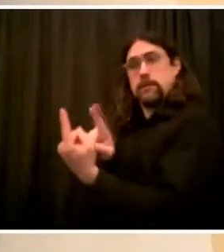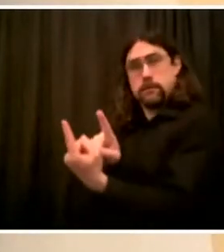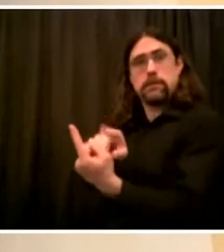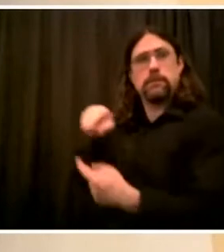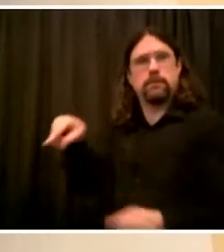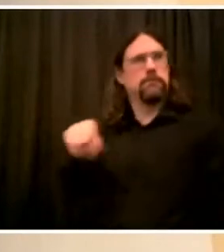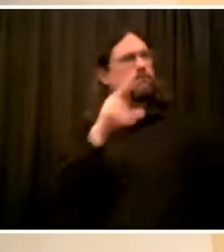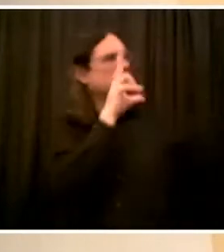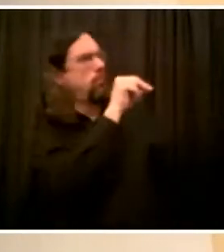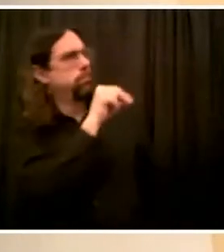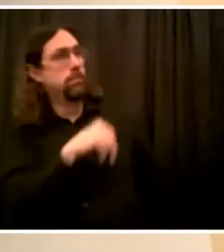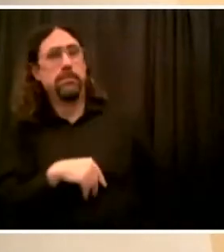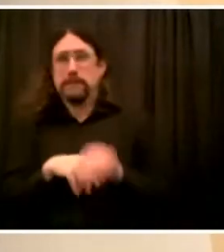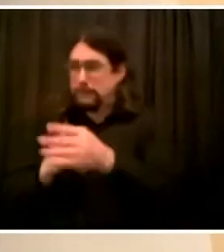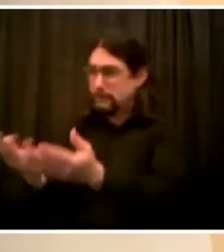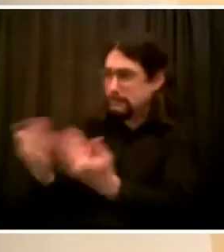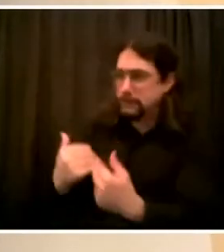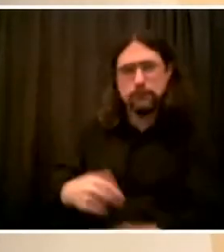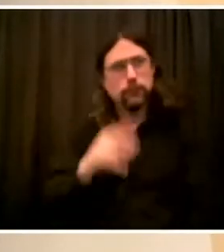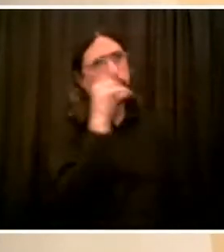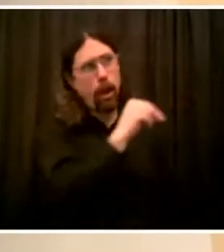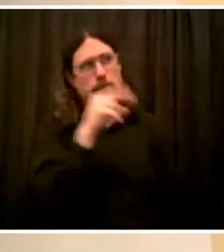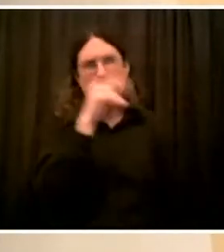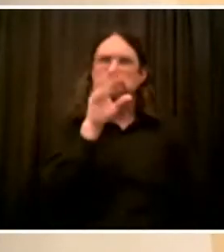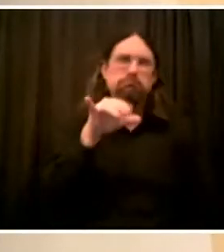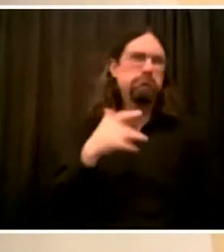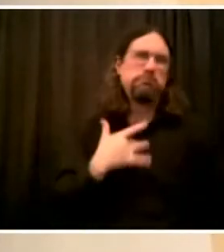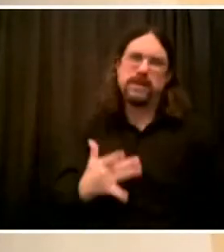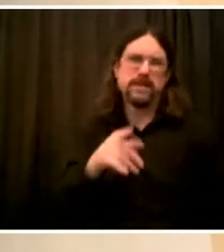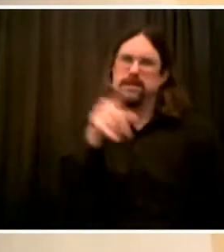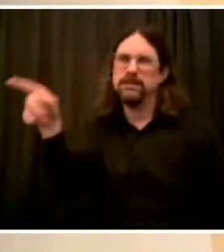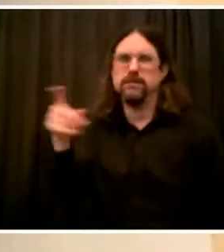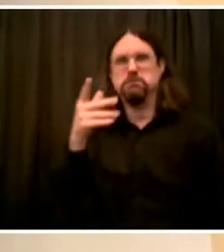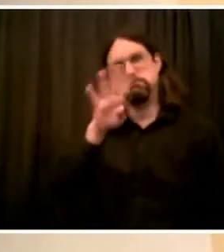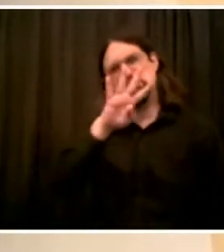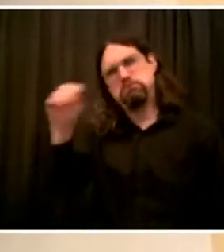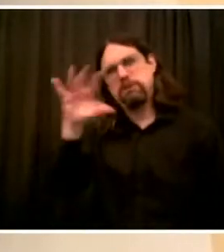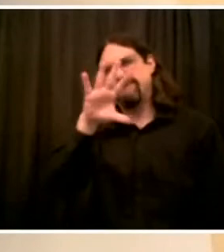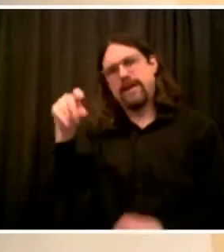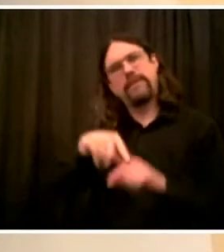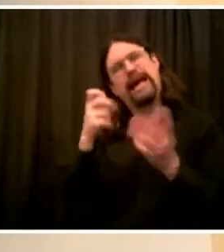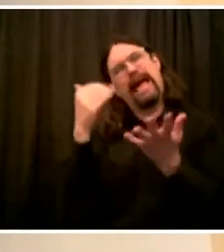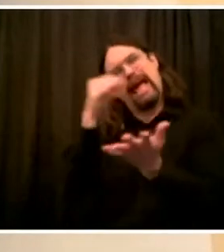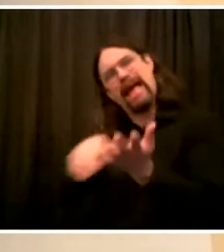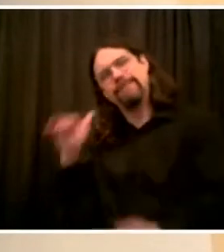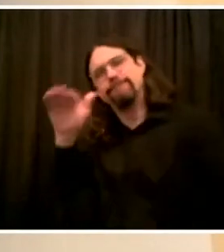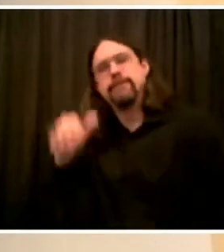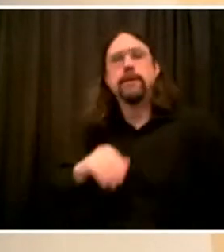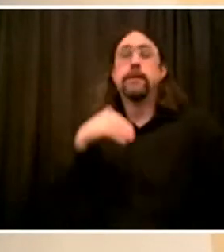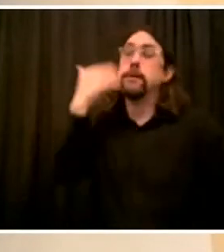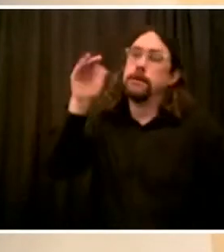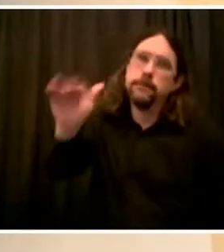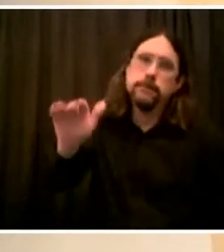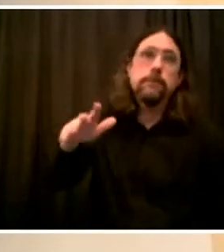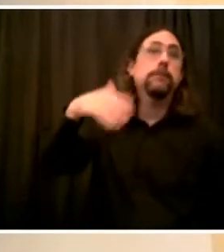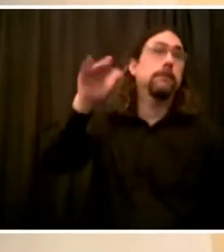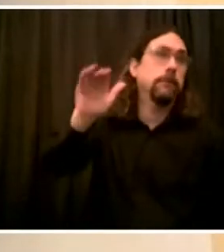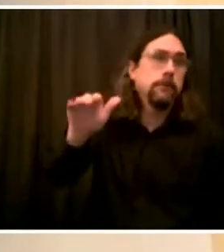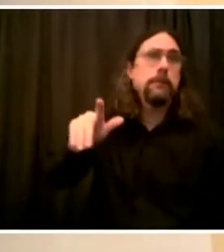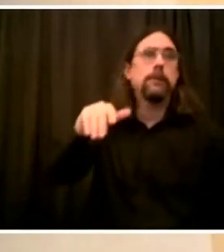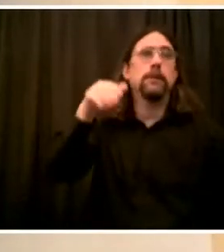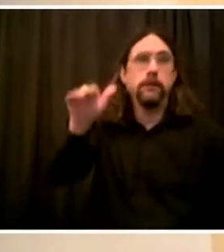yeah, I'll come on in. And he's come in and has stayed in. But there are other people who are in that continuum where it's been